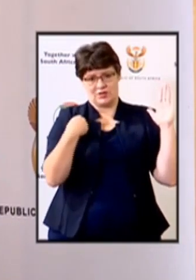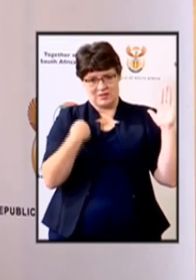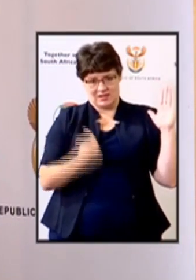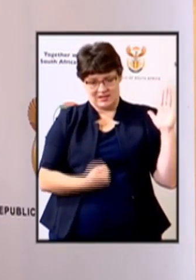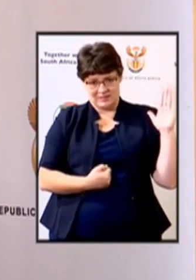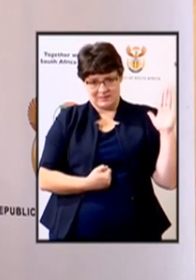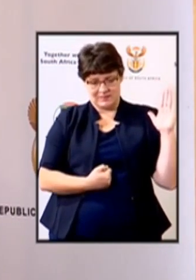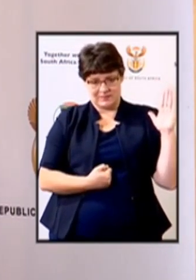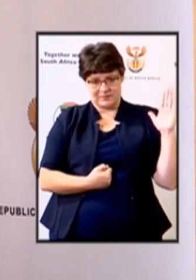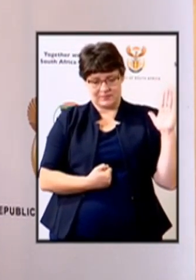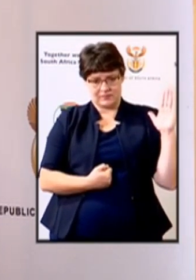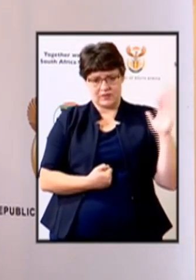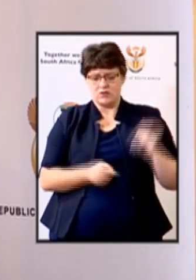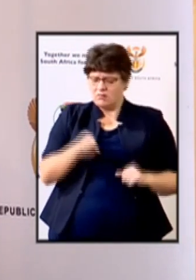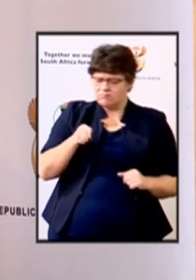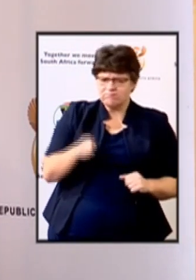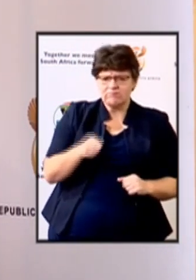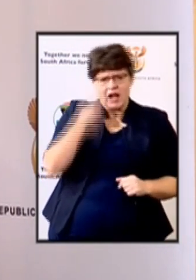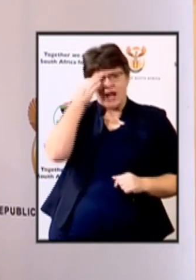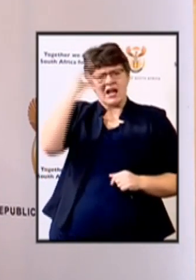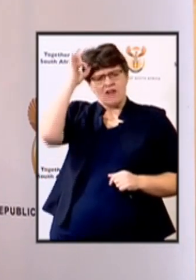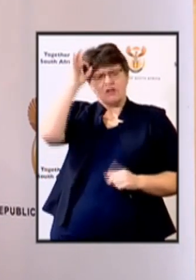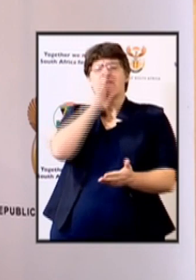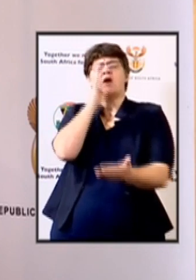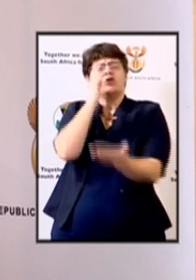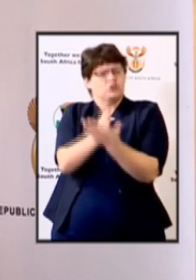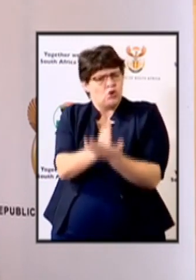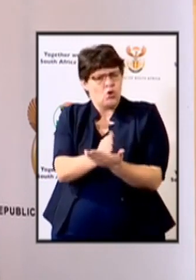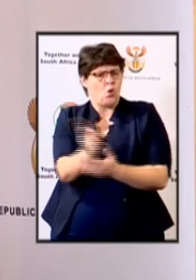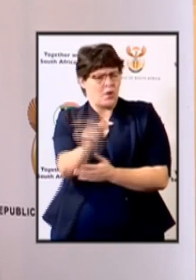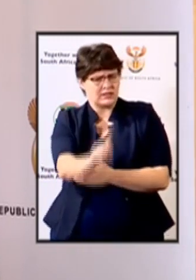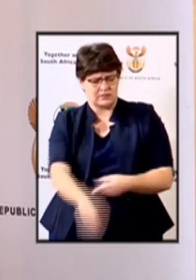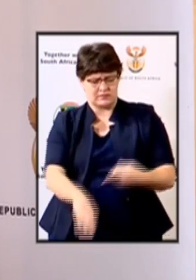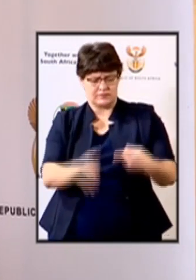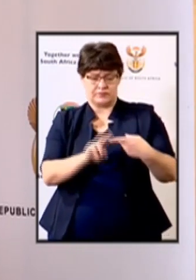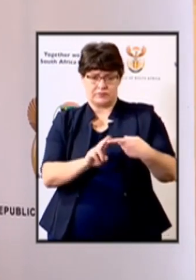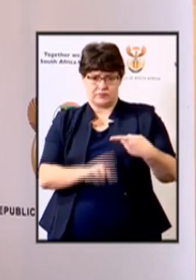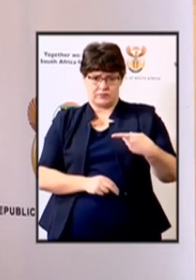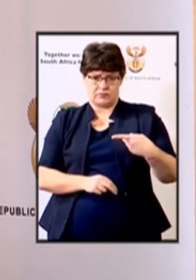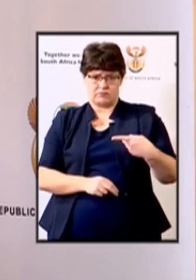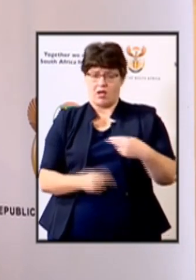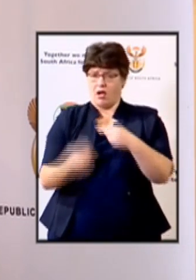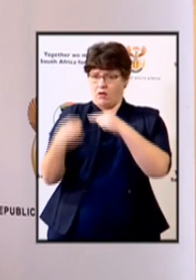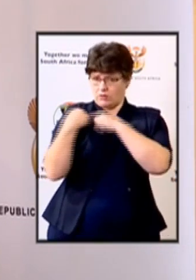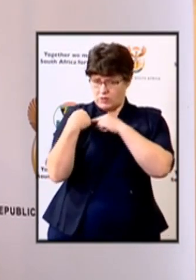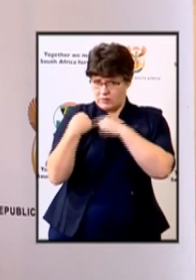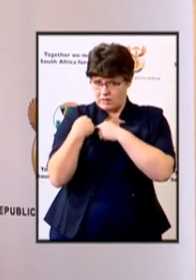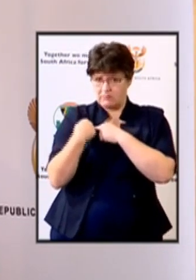and government has ensured, number one, accountability and ethics.